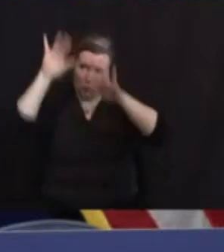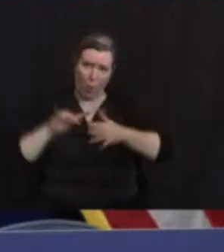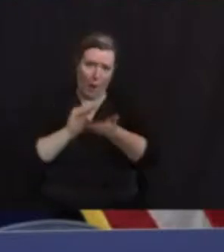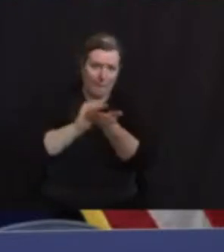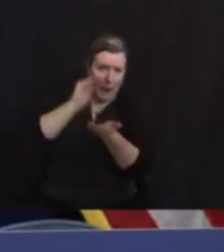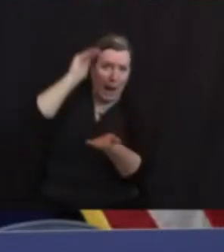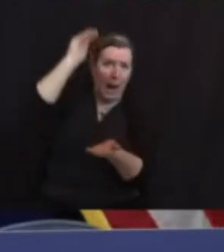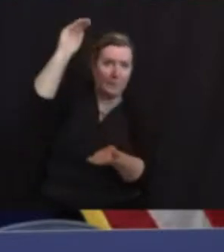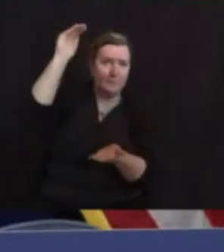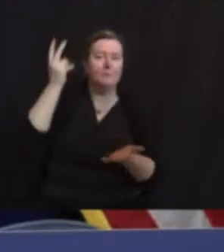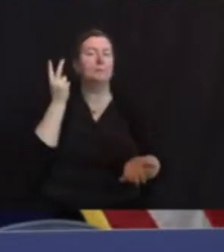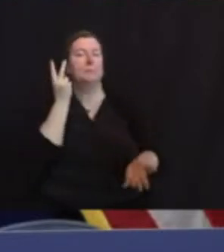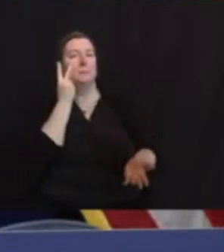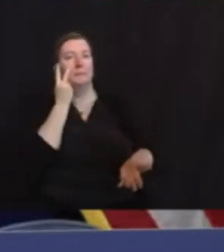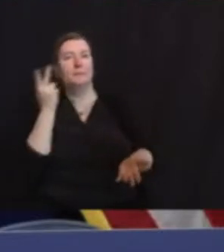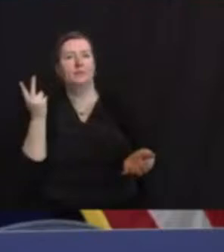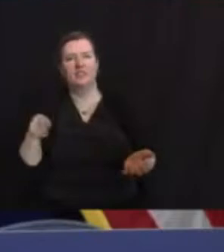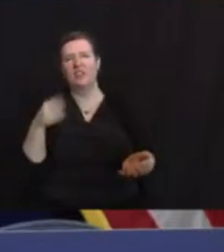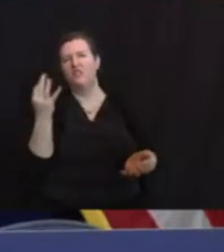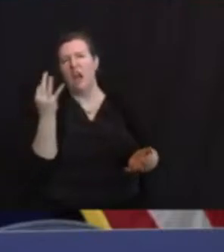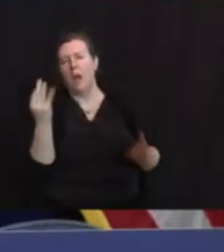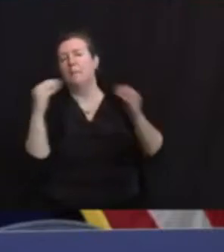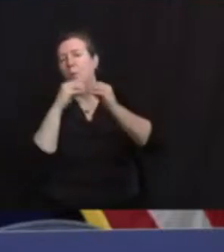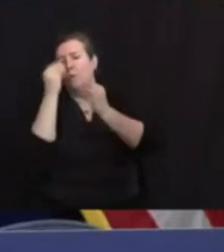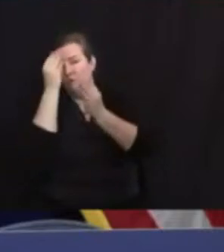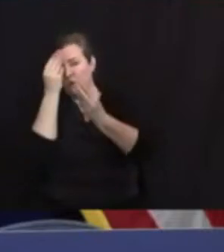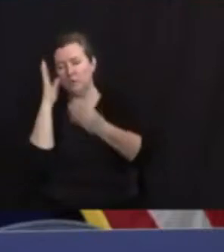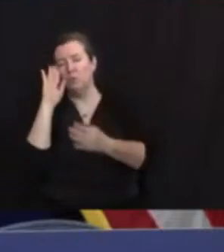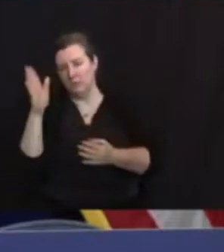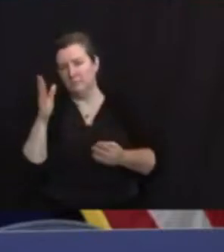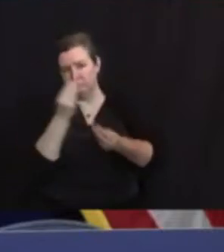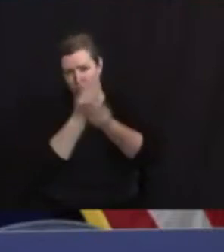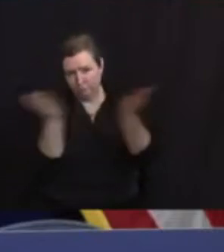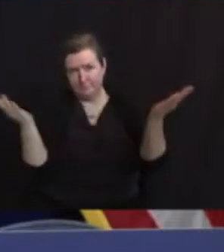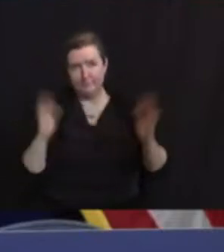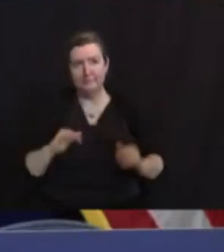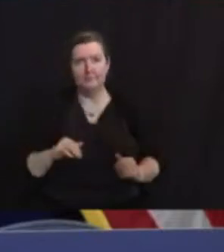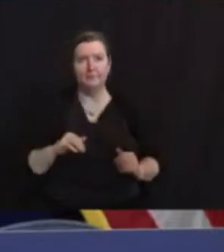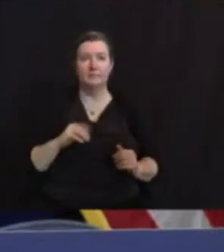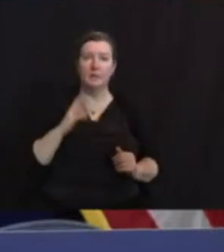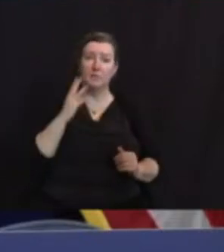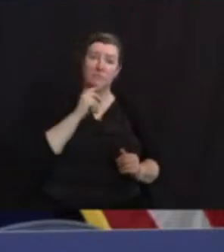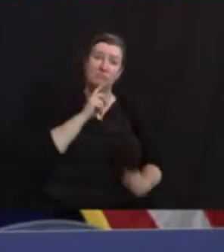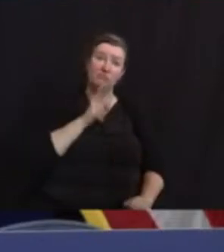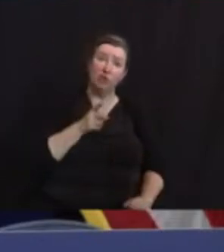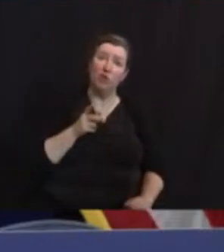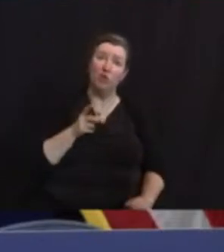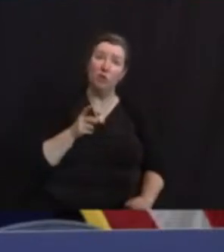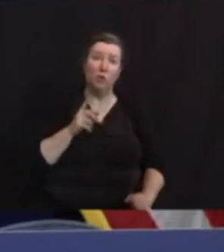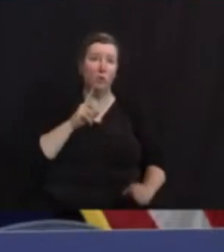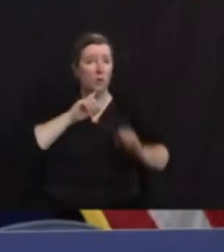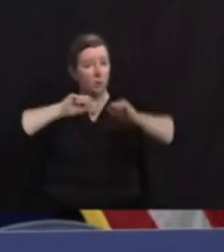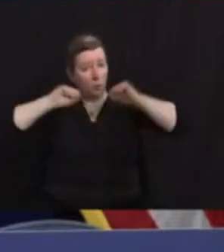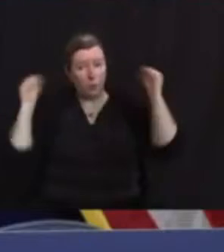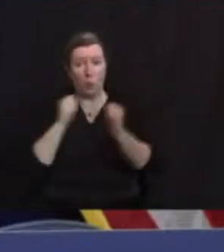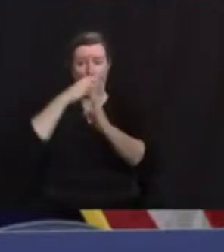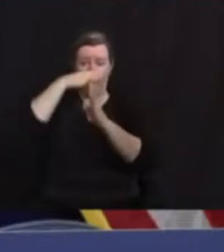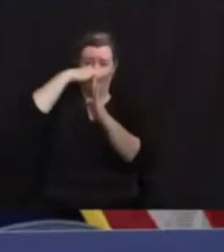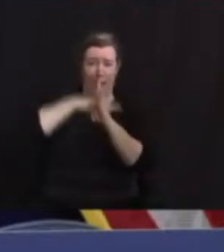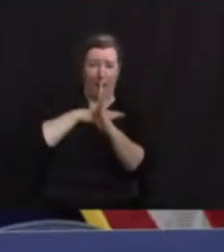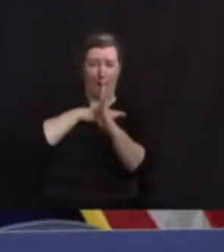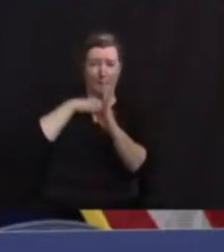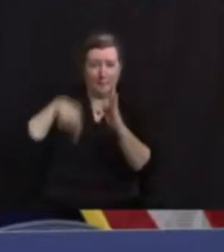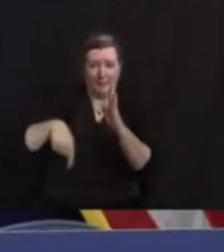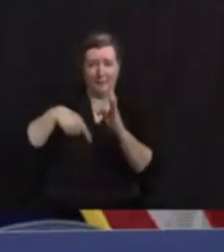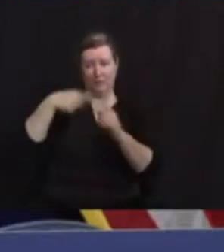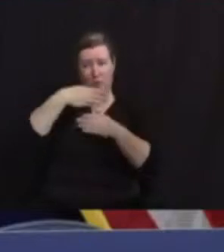preliminary snow maps by Friday. One thing that we are fairly certain of, though, Governor, is the bitter cold temperatures that are going to come